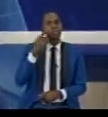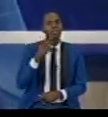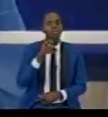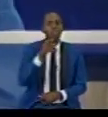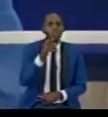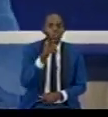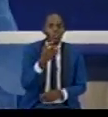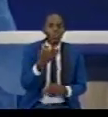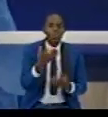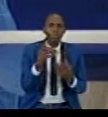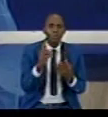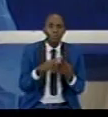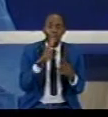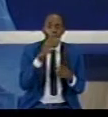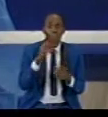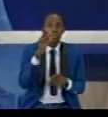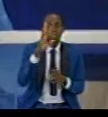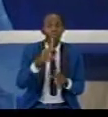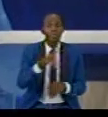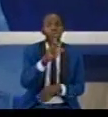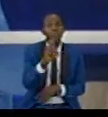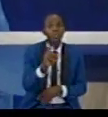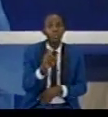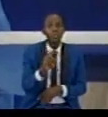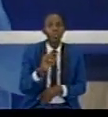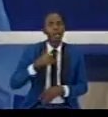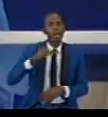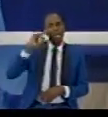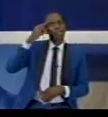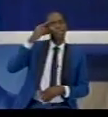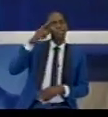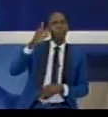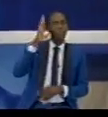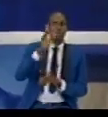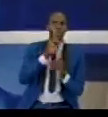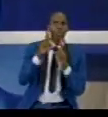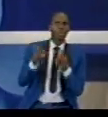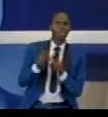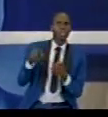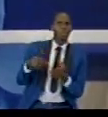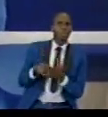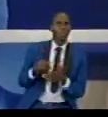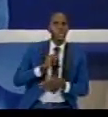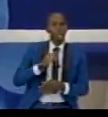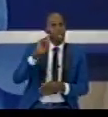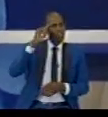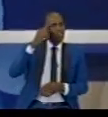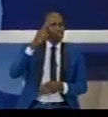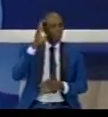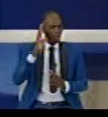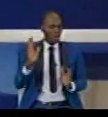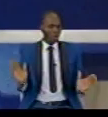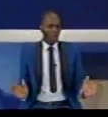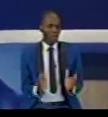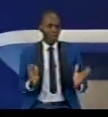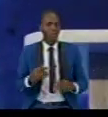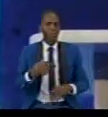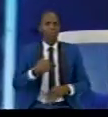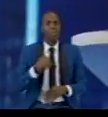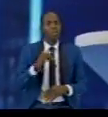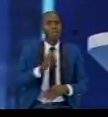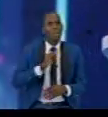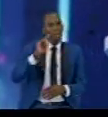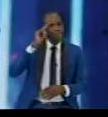the preacher I thought you will see this I thought it will motivate me I thought